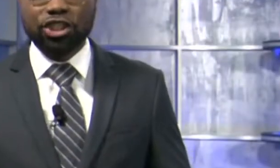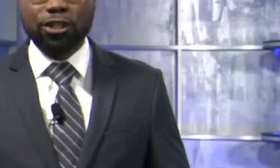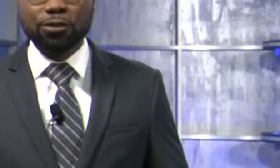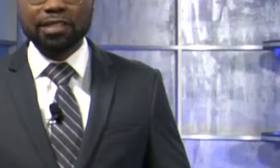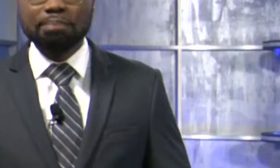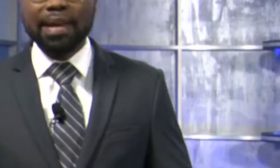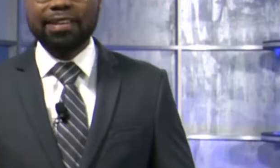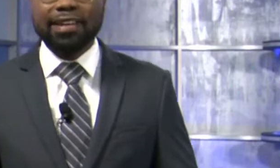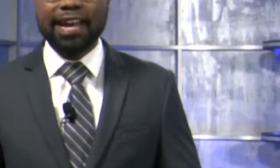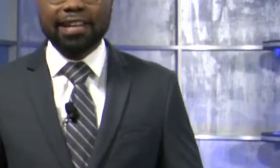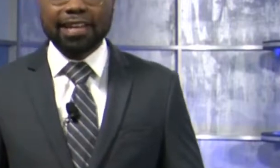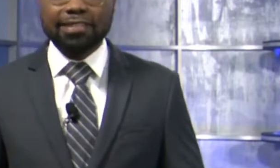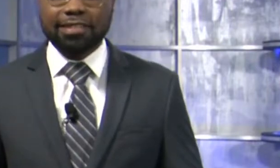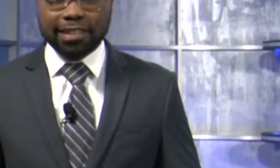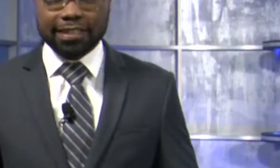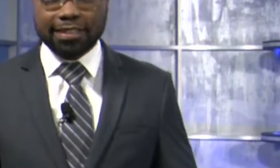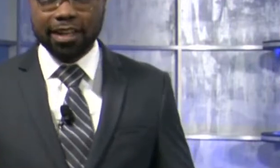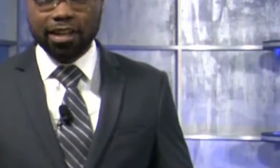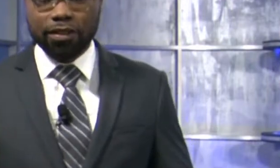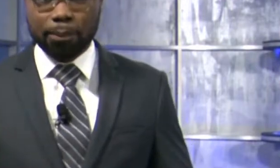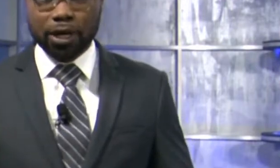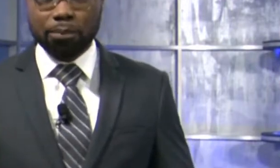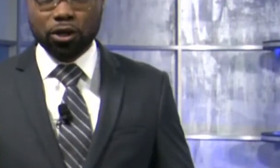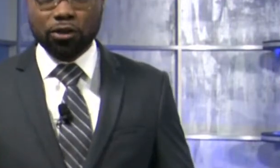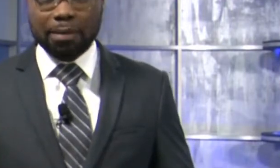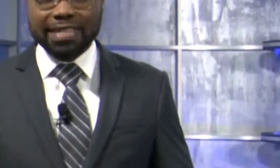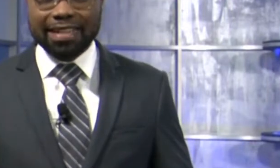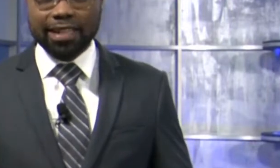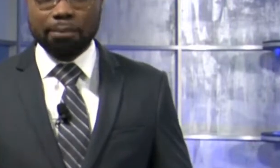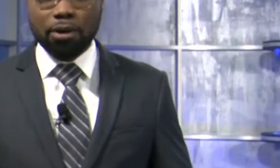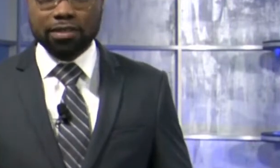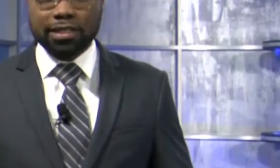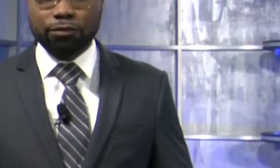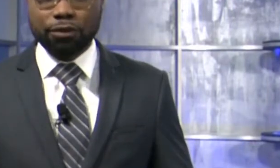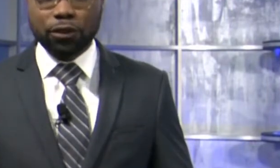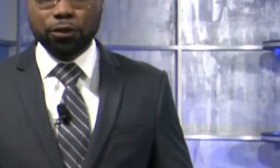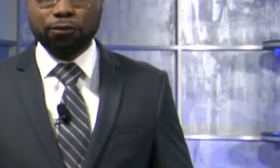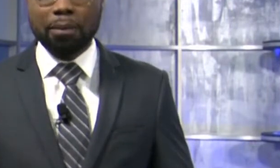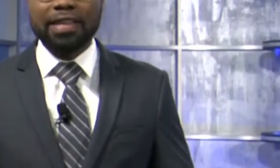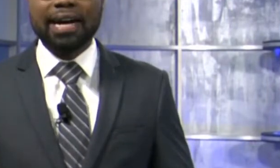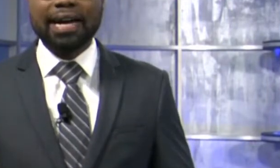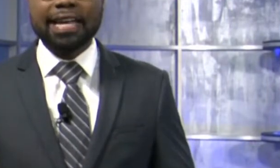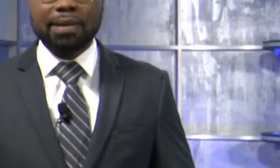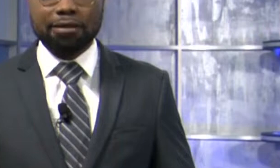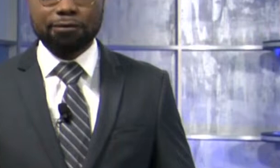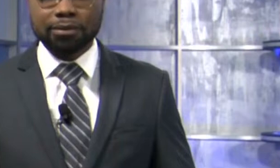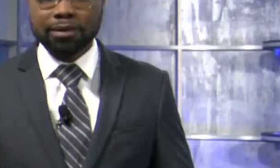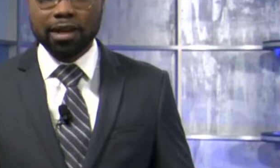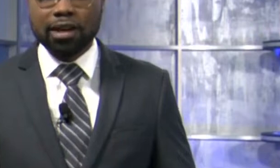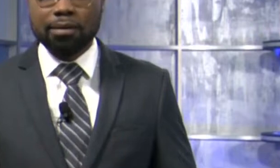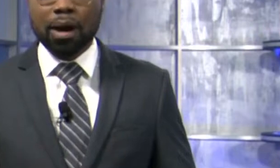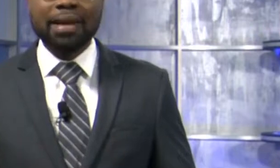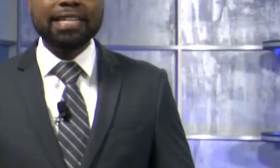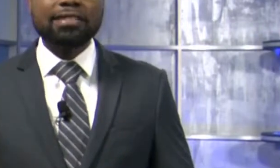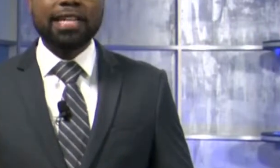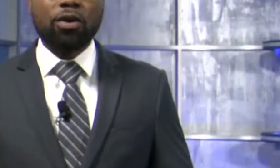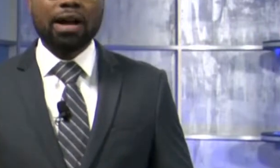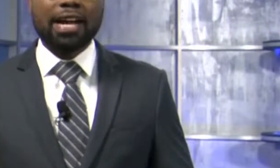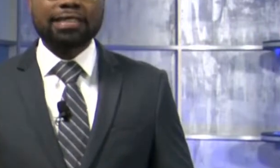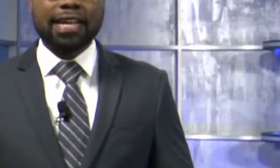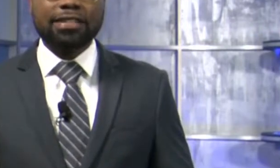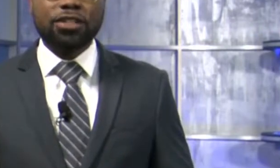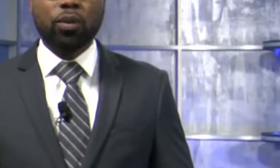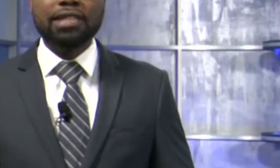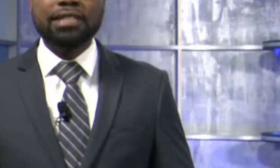Hi, I'm Shane Jones. Making headlines tonight. The BERT program gets a positive review from the IMF. Barbadians now